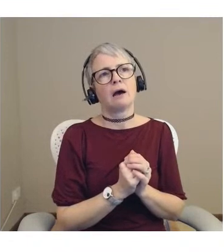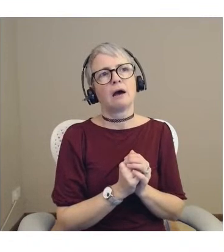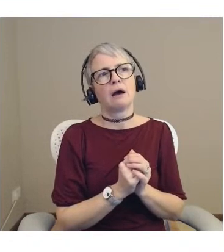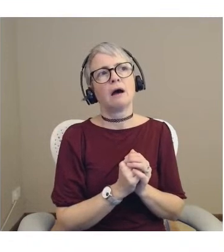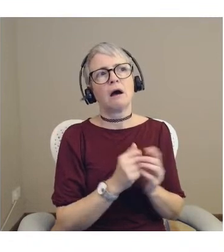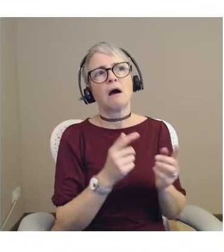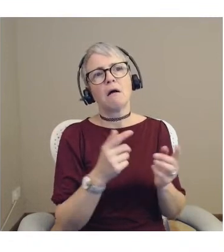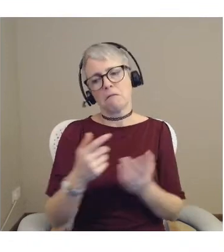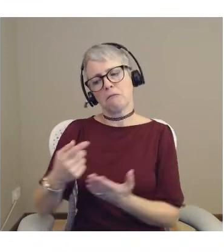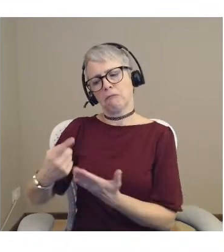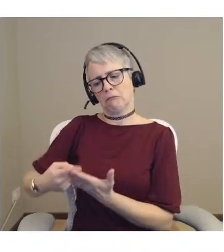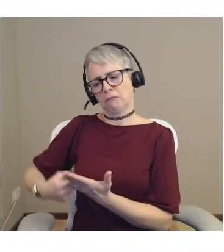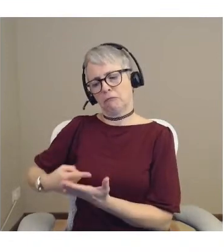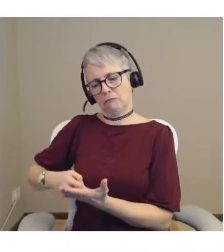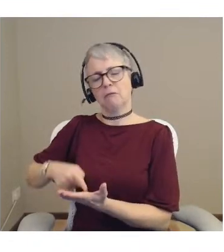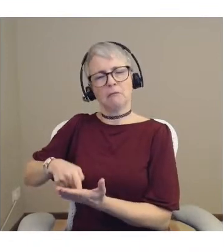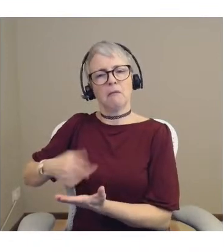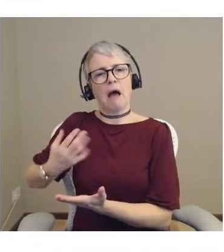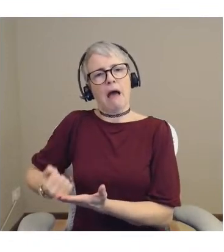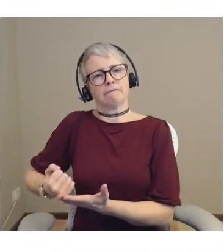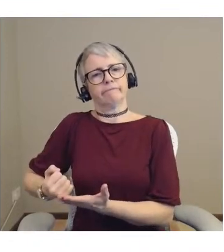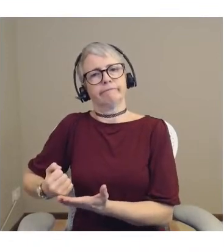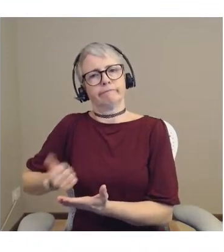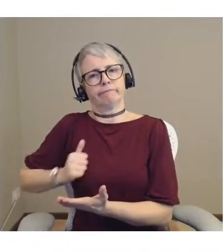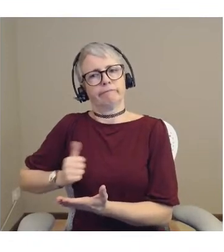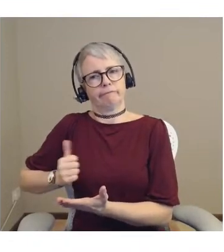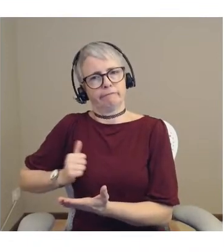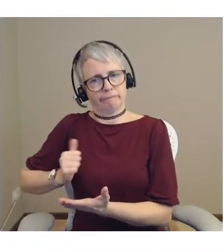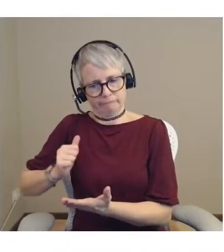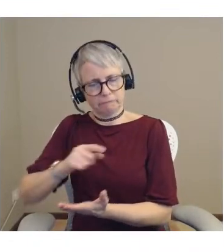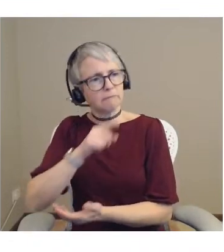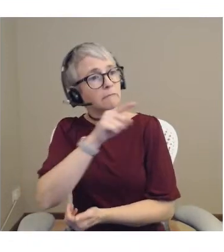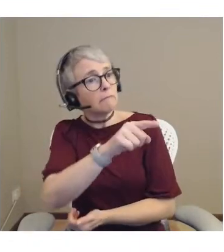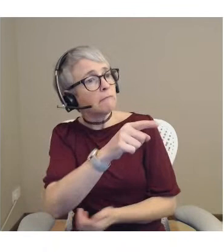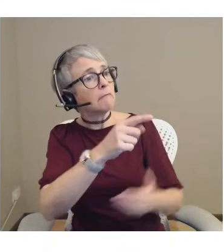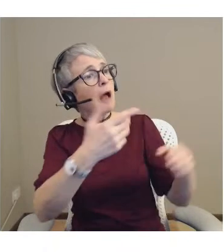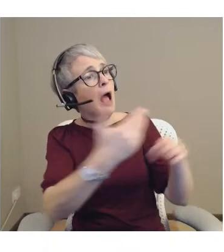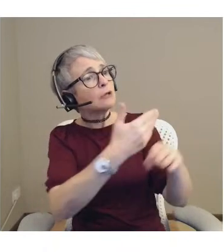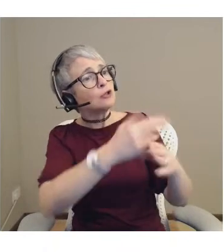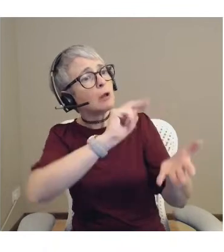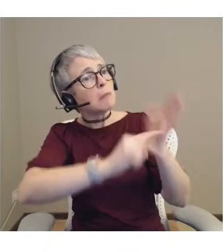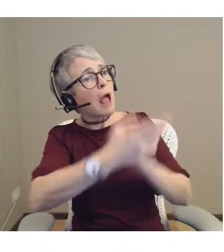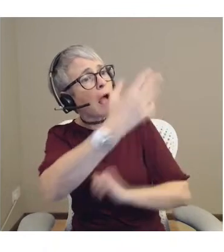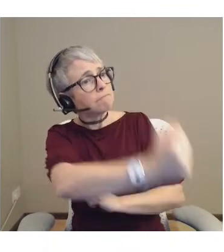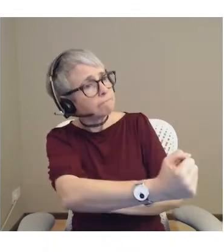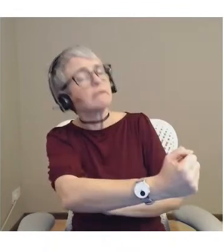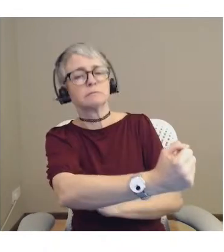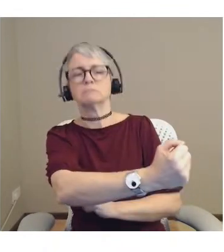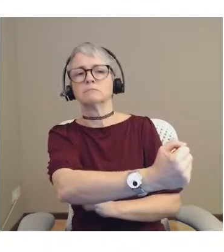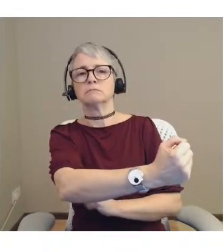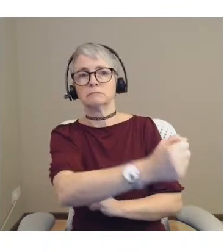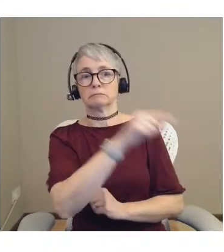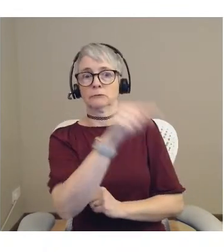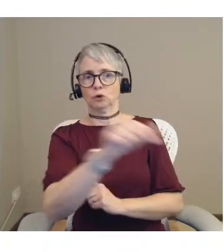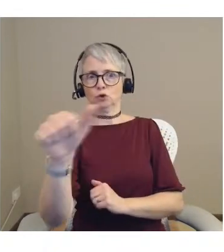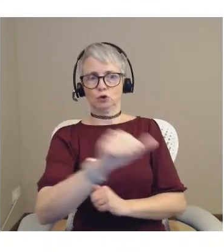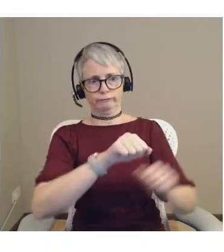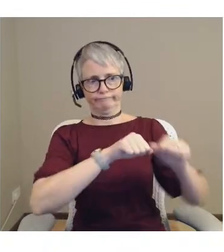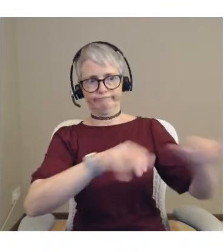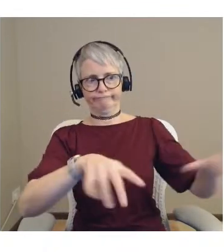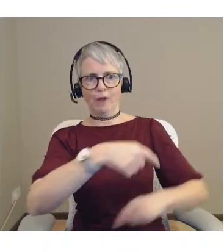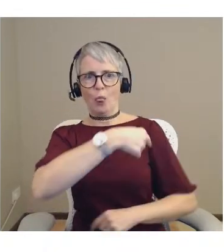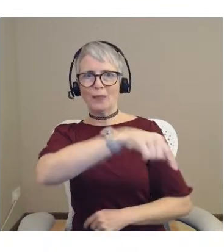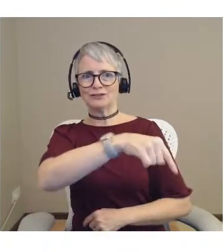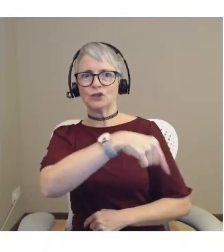strategy foresees the publication of an action plan to be released this year on the accessibility